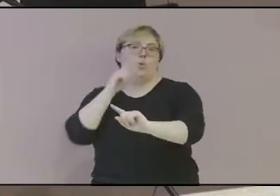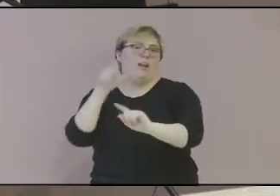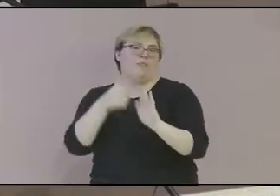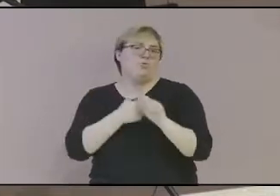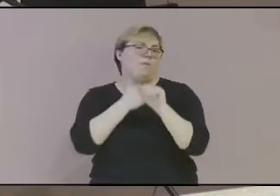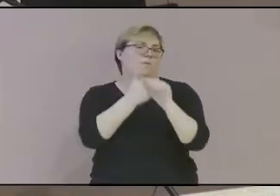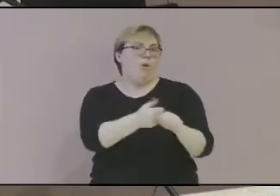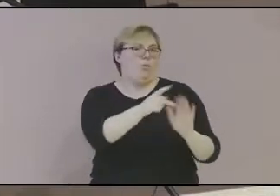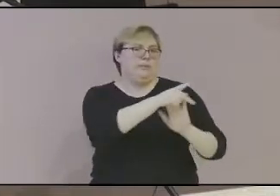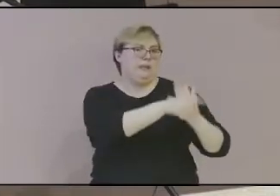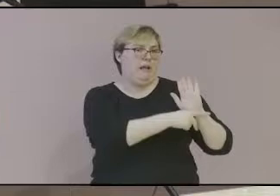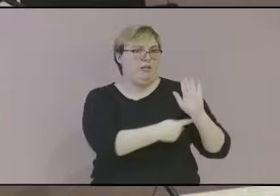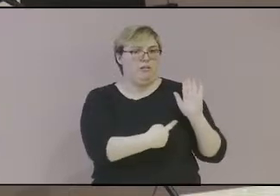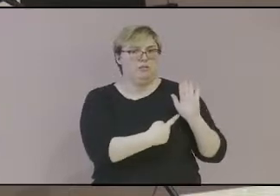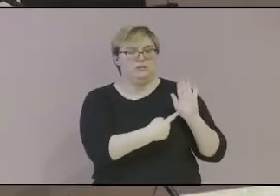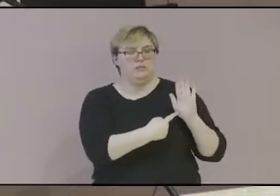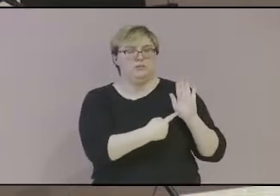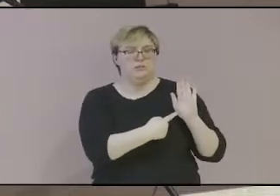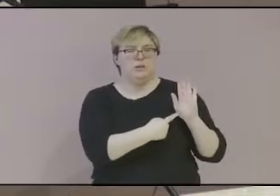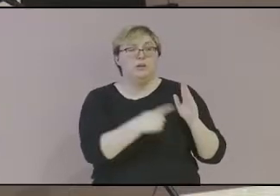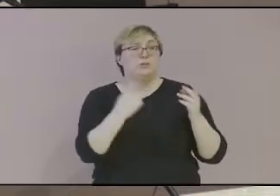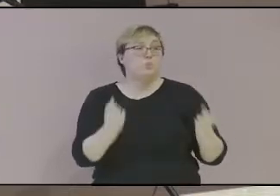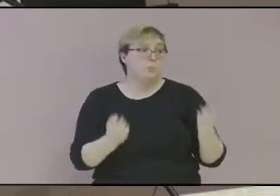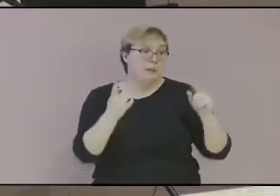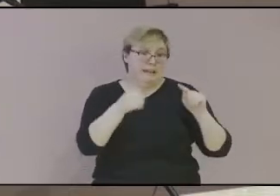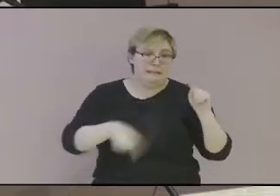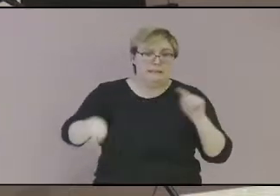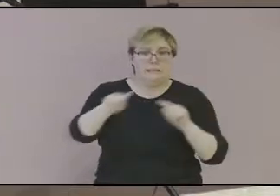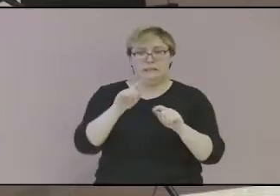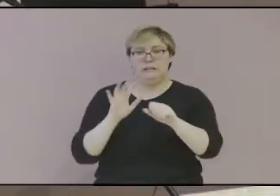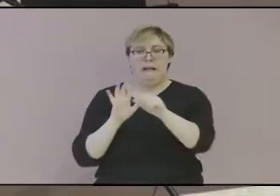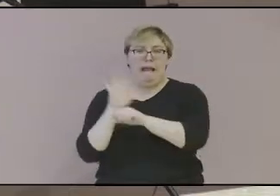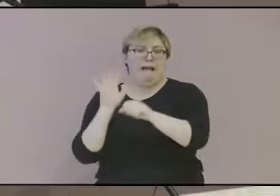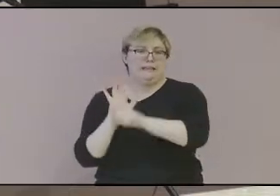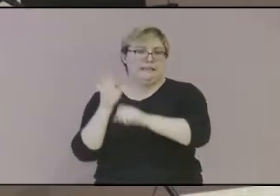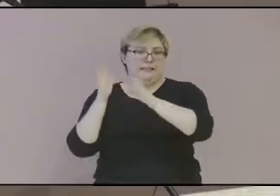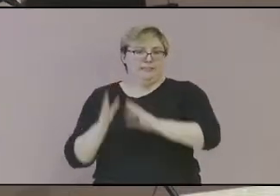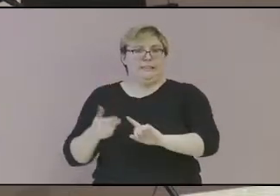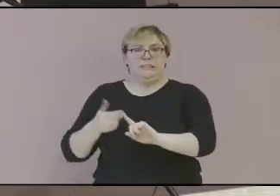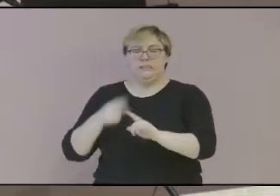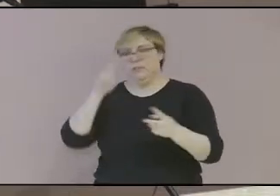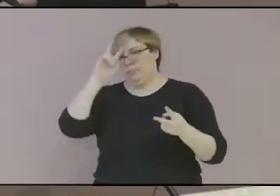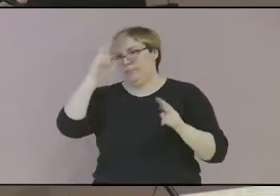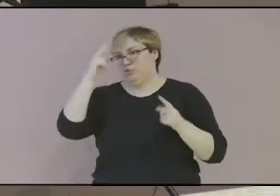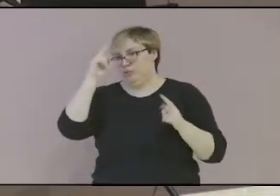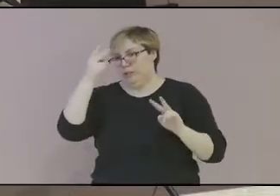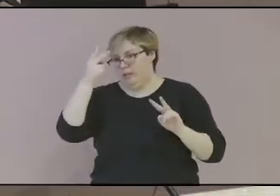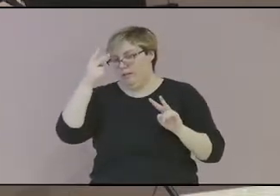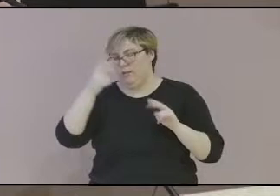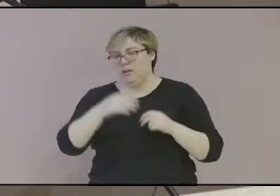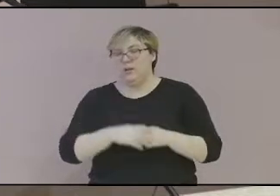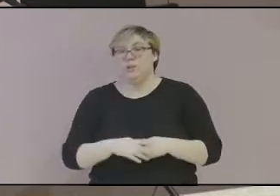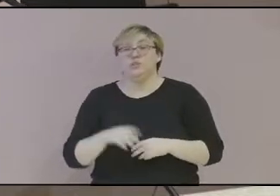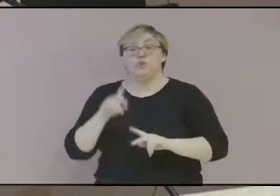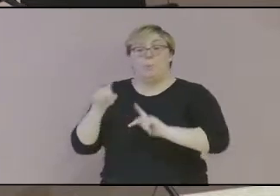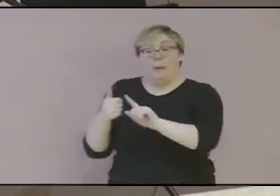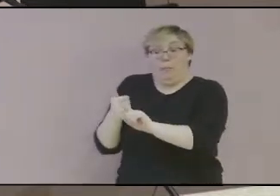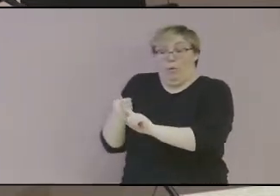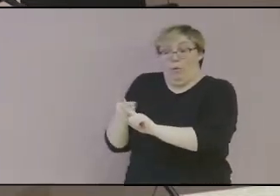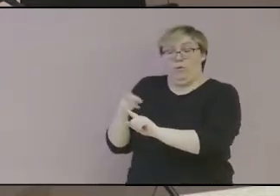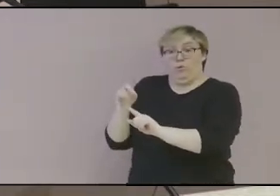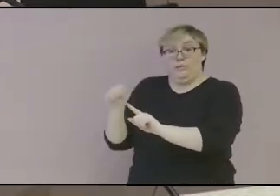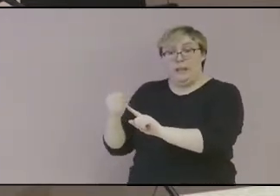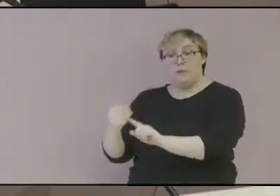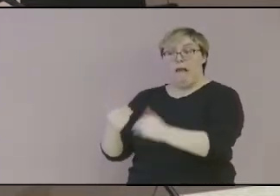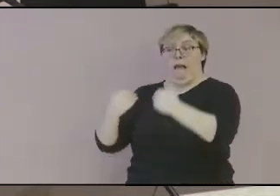this was a misunderstanding among a lot of activists pushing back against the guidelines at the time. Disabled people using ventilators at home